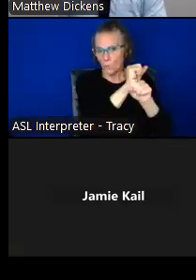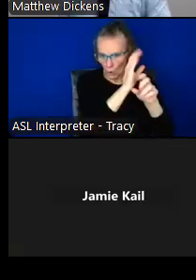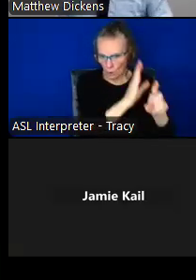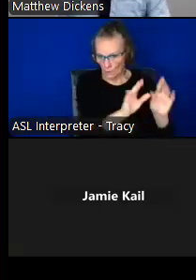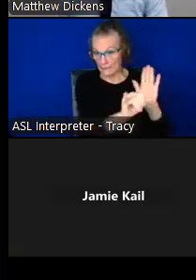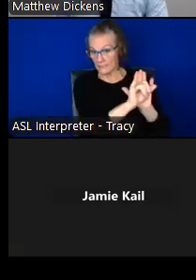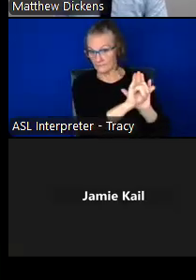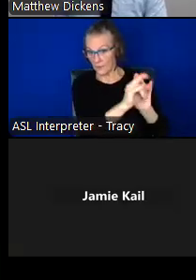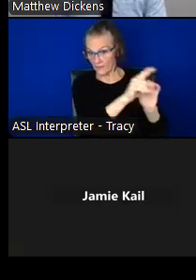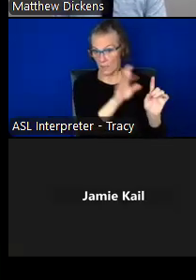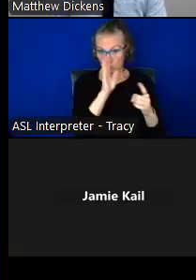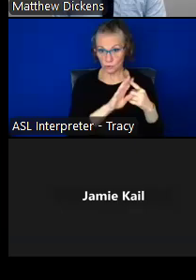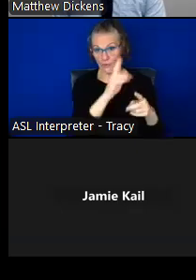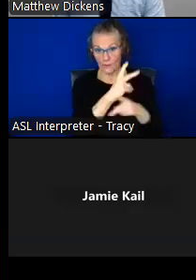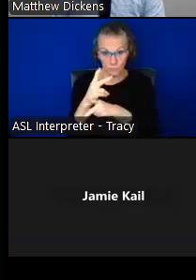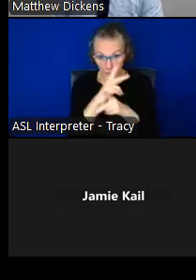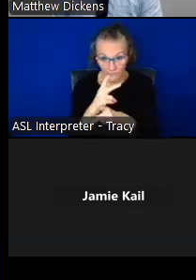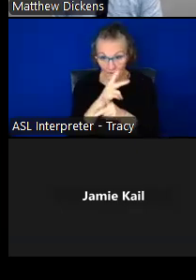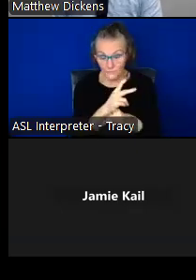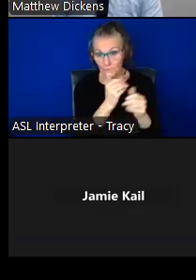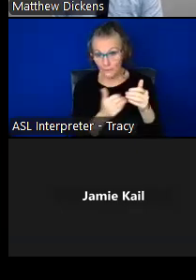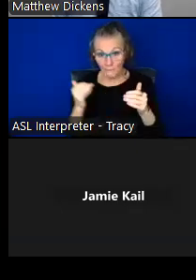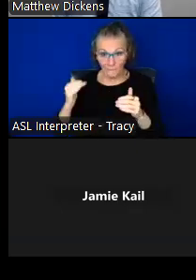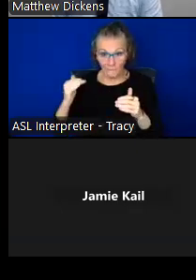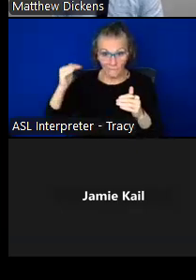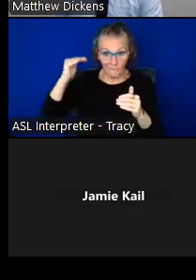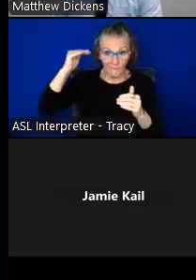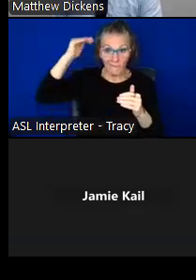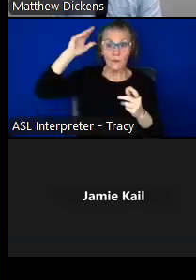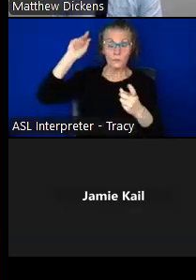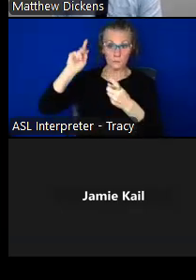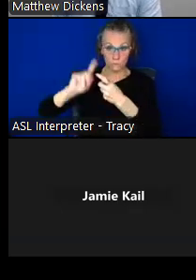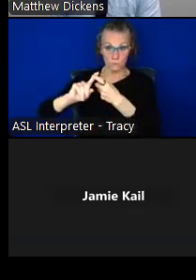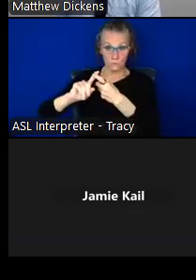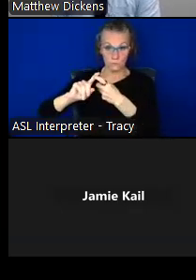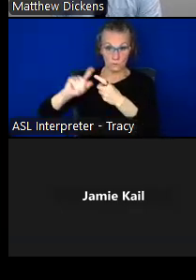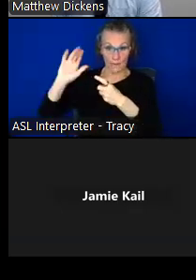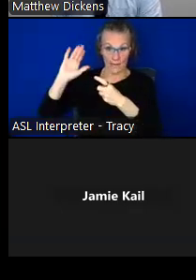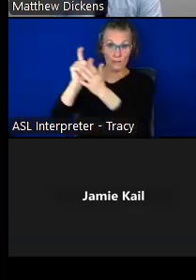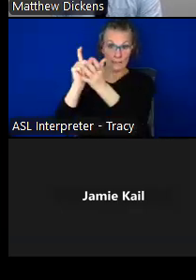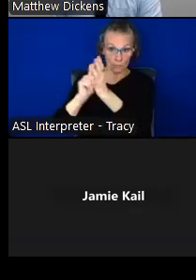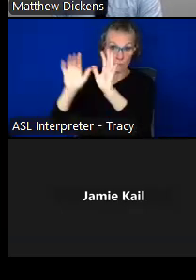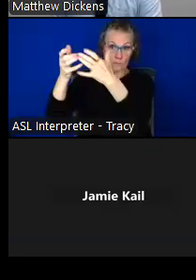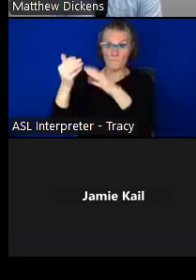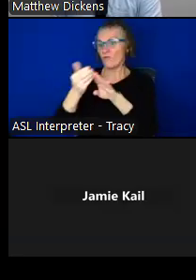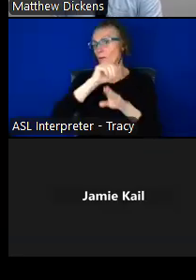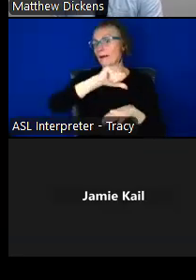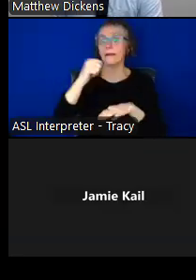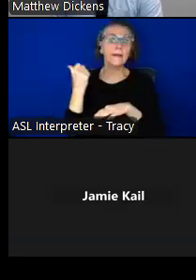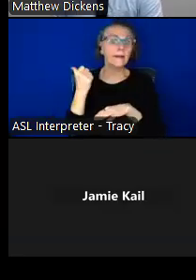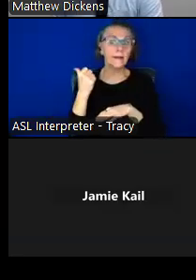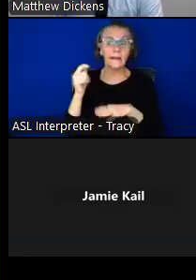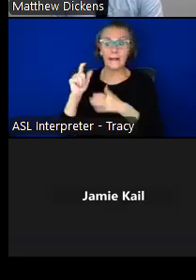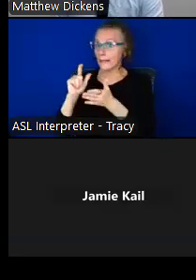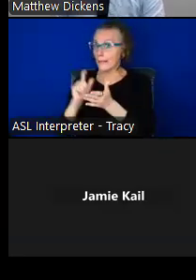it, they talk to their supervisor, and it goes all the way up to our legal division before any type of